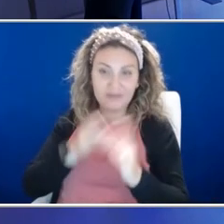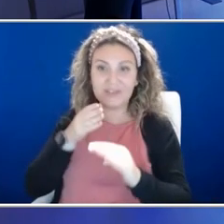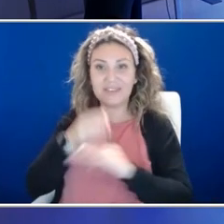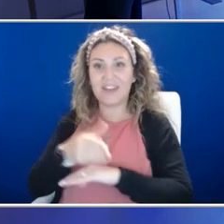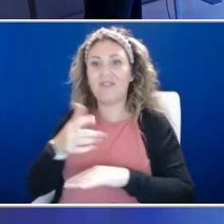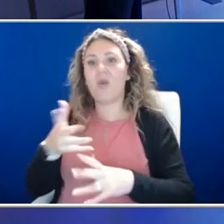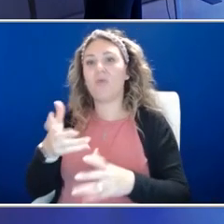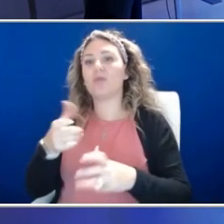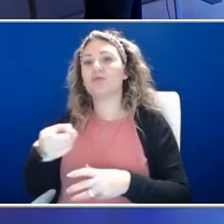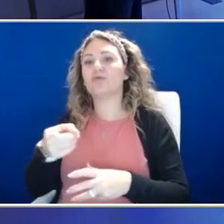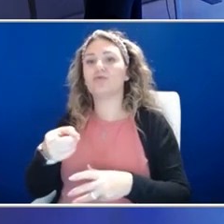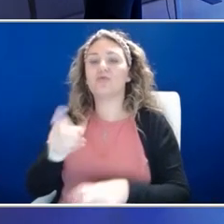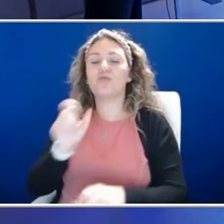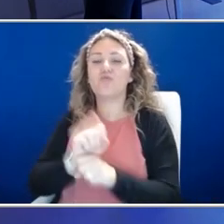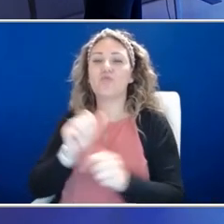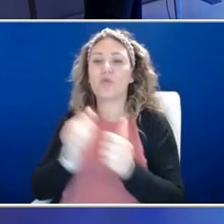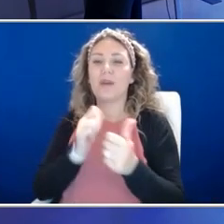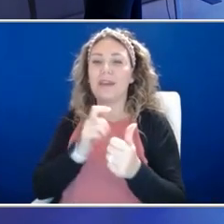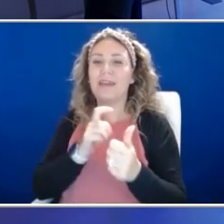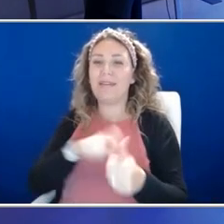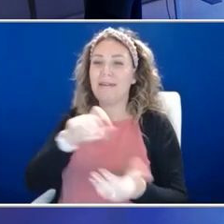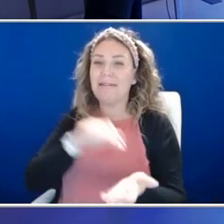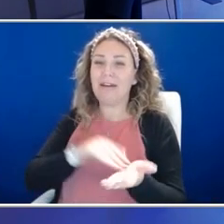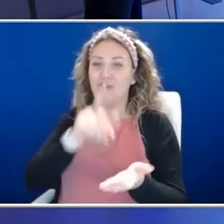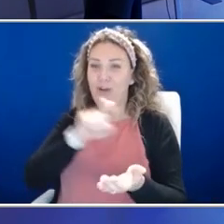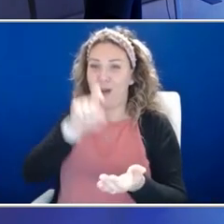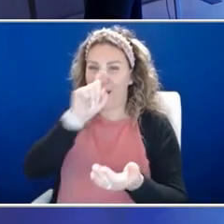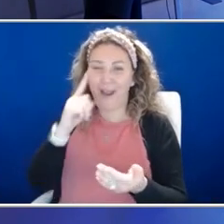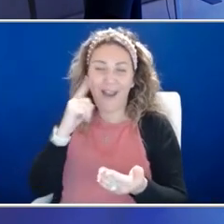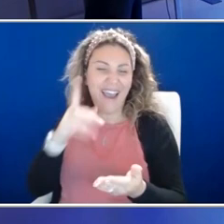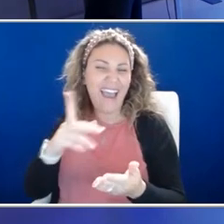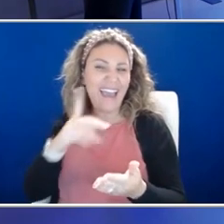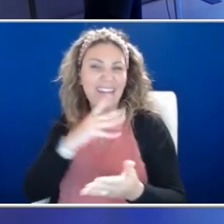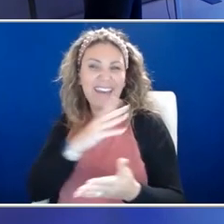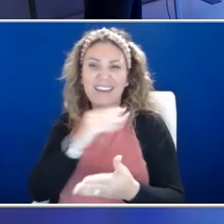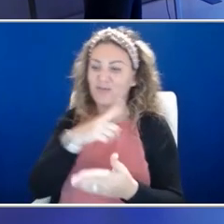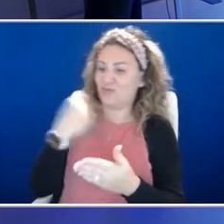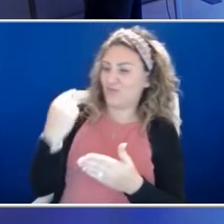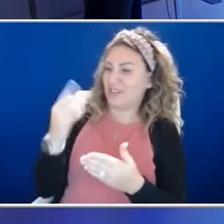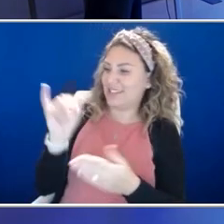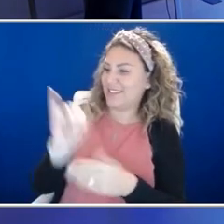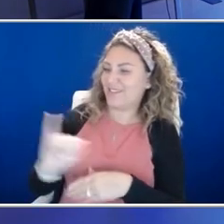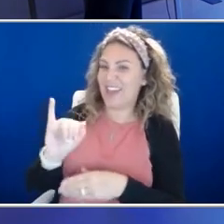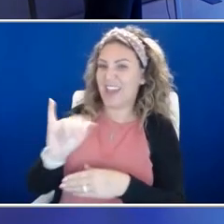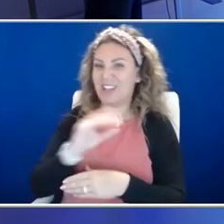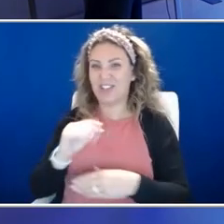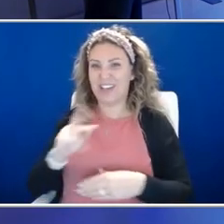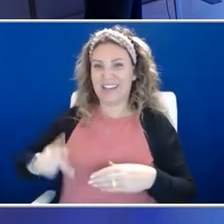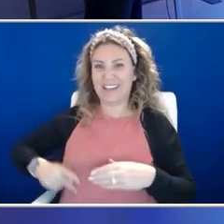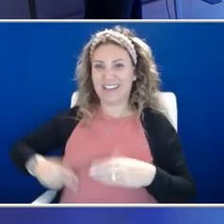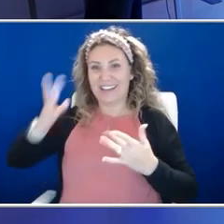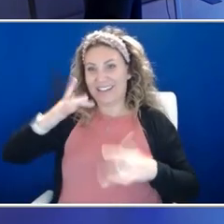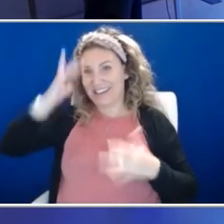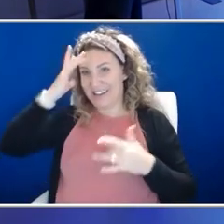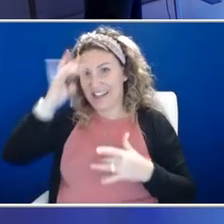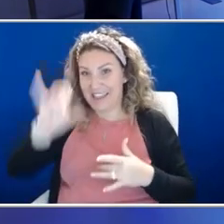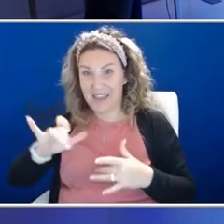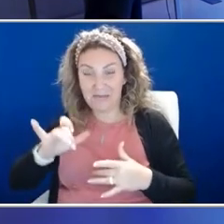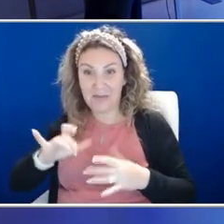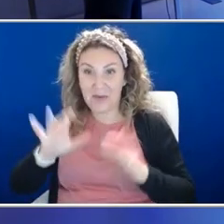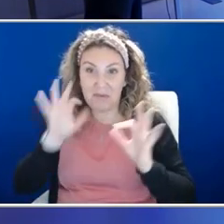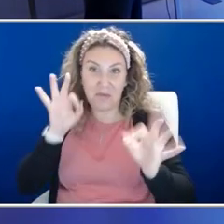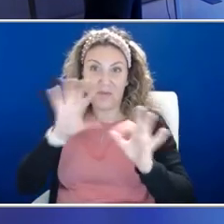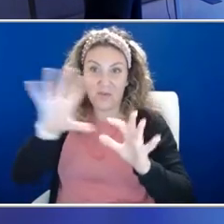Hawkeye and try and figure out the same thing for risk of infection as opposed to risk of kidney disease. Dana, that would be applicable in your world of work as